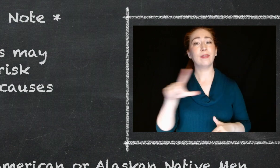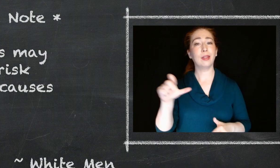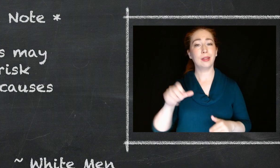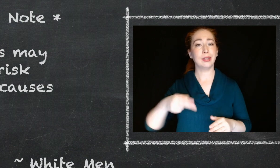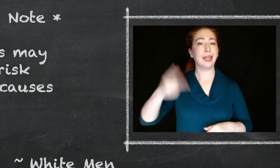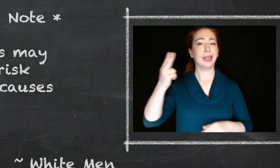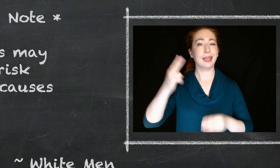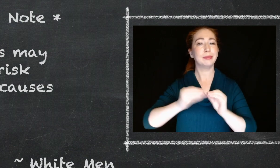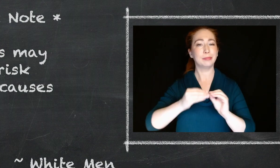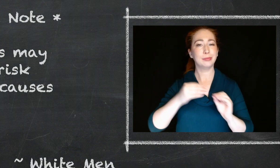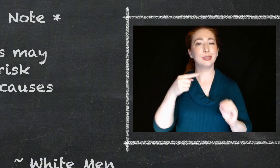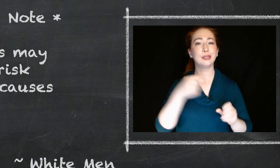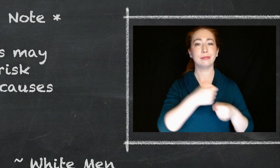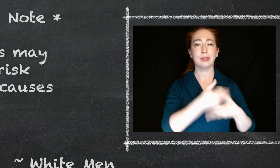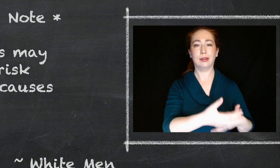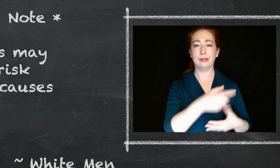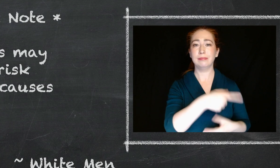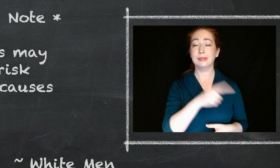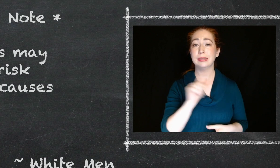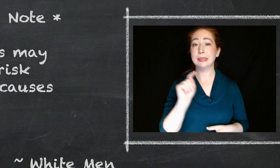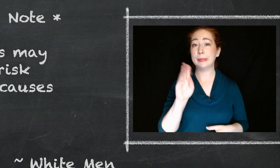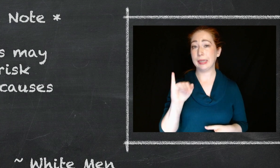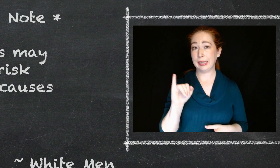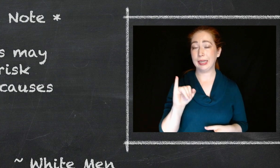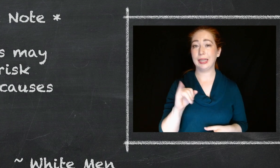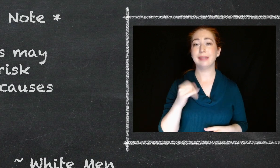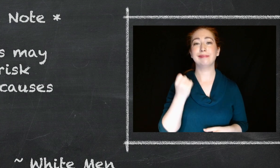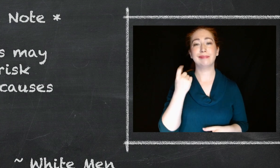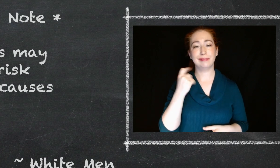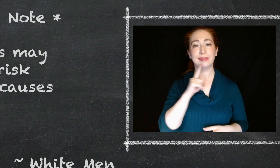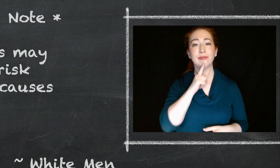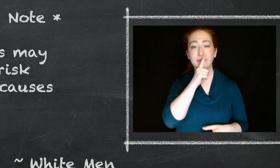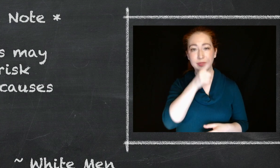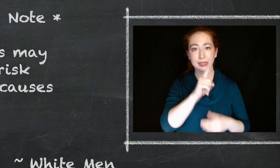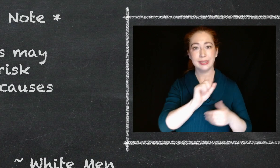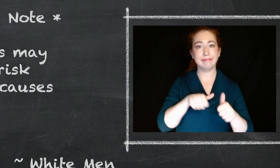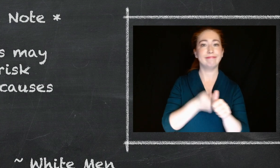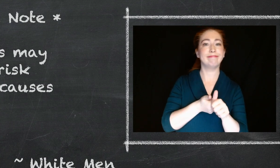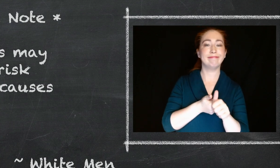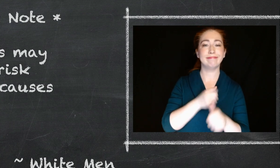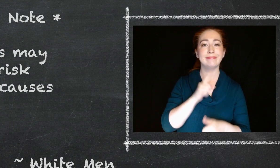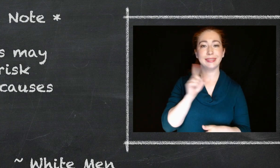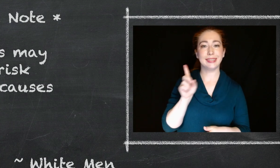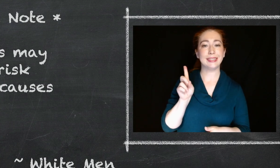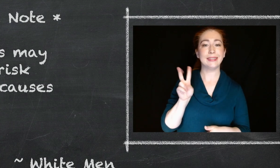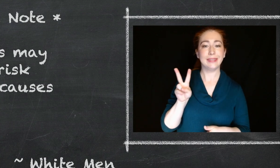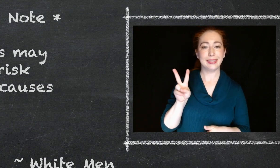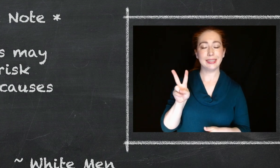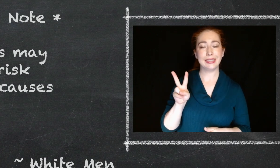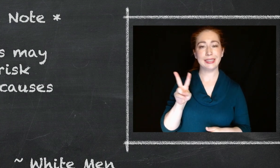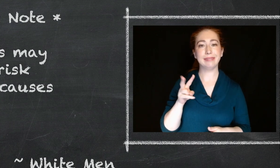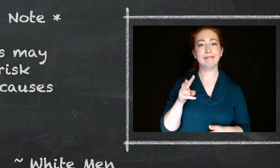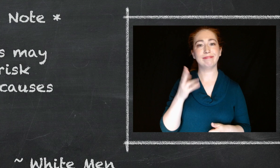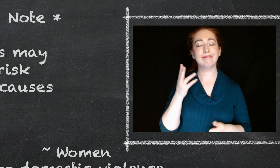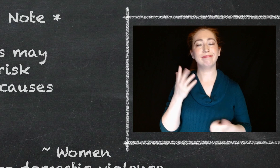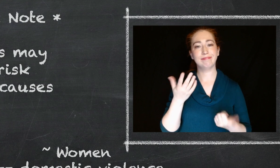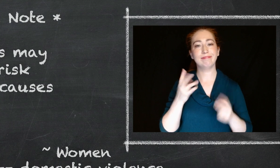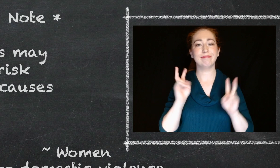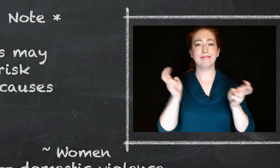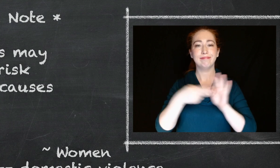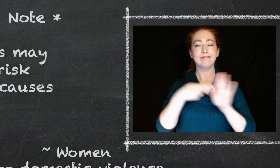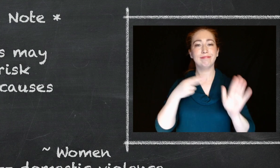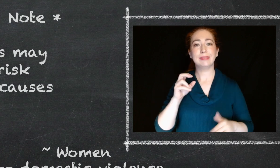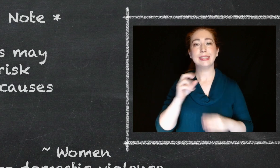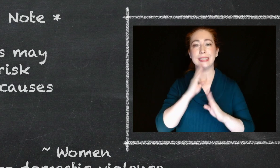States. In white men, the past several years have shown increasing rates of suicide or suicidal attempts.